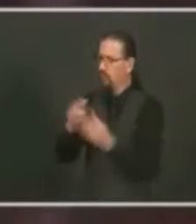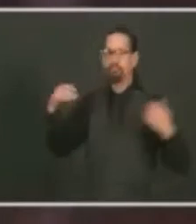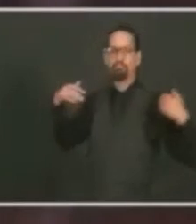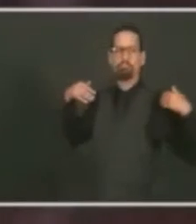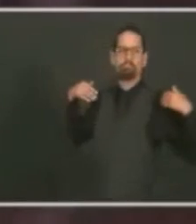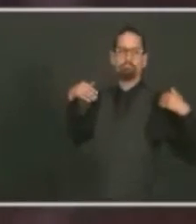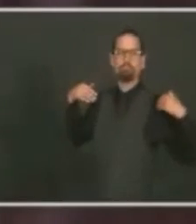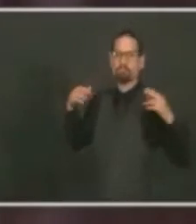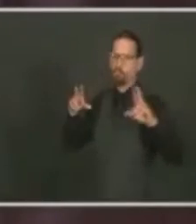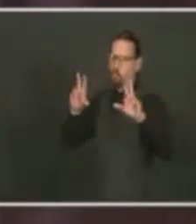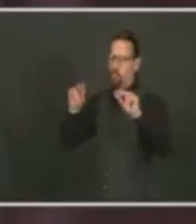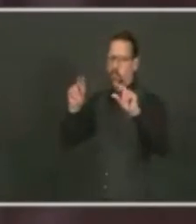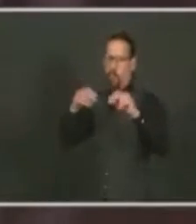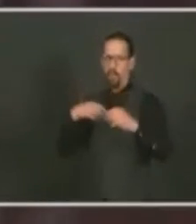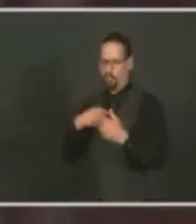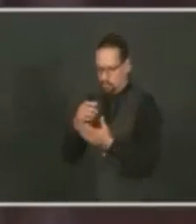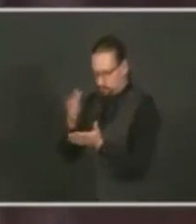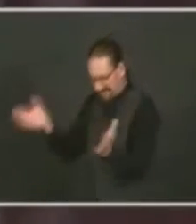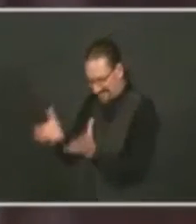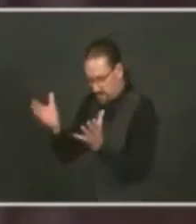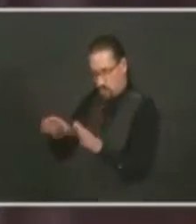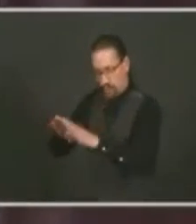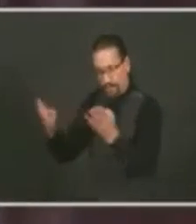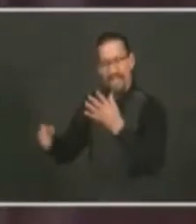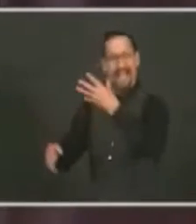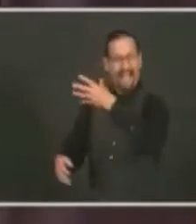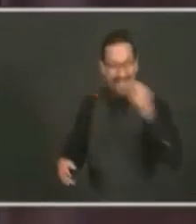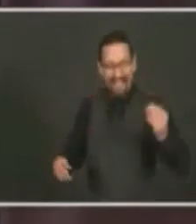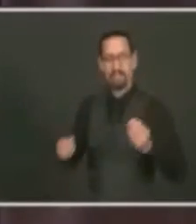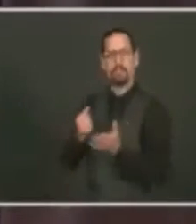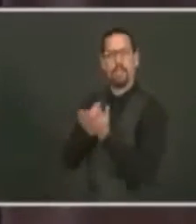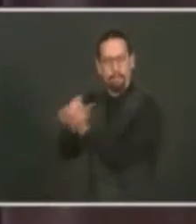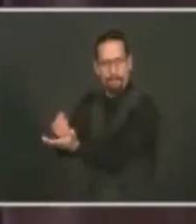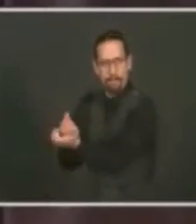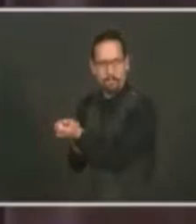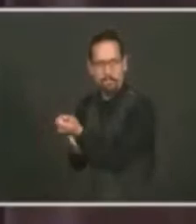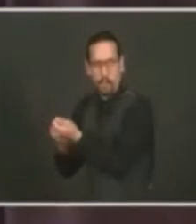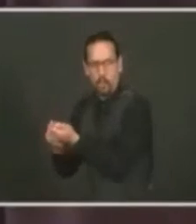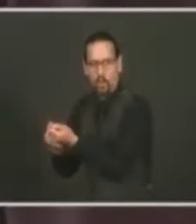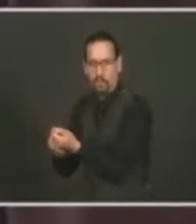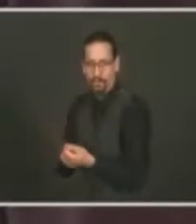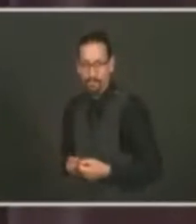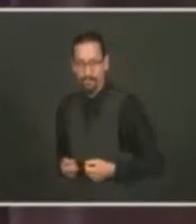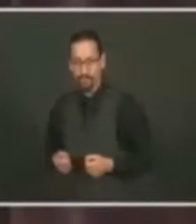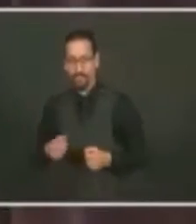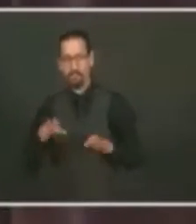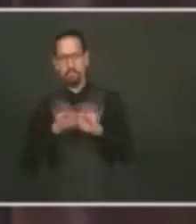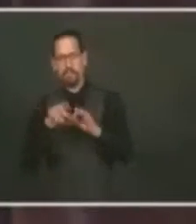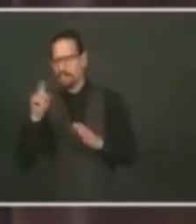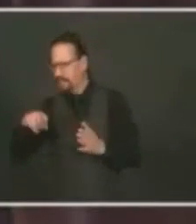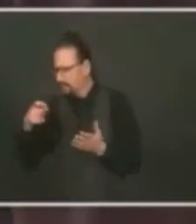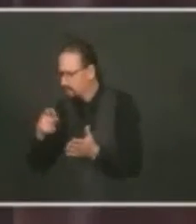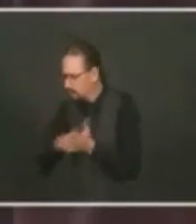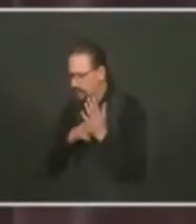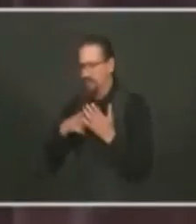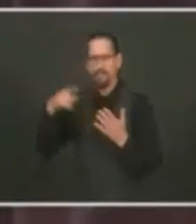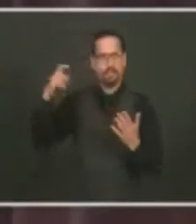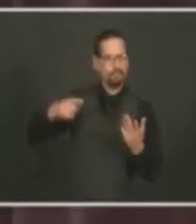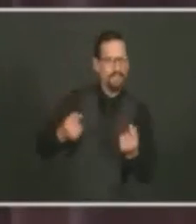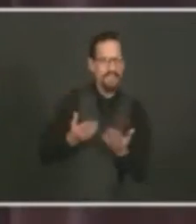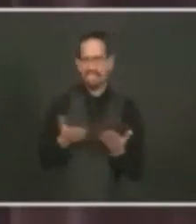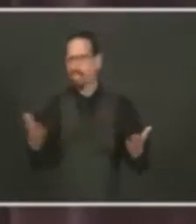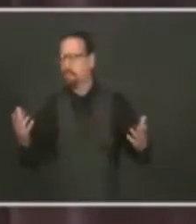to just sit down with them and say, you know, how can we help? What's it going to take? What are you most worried about? That's really what it comes down